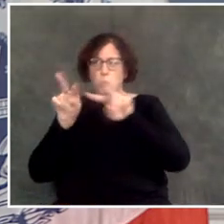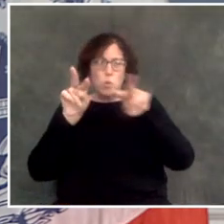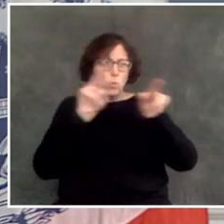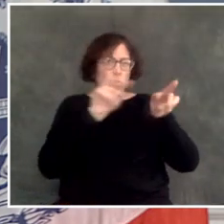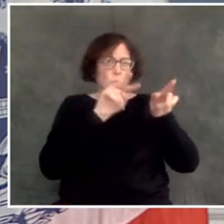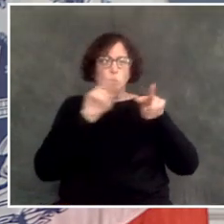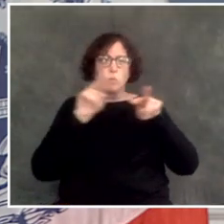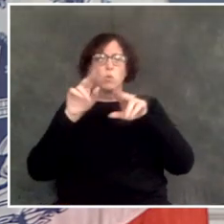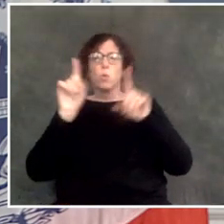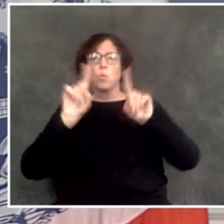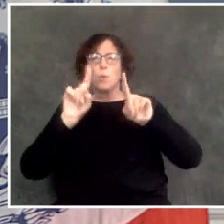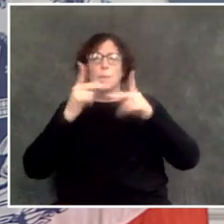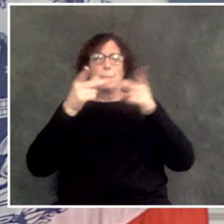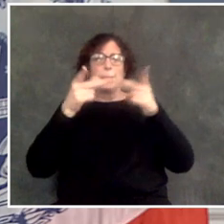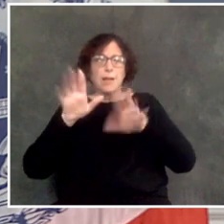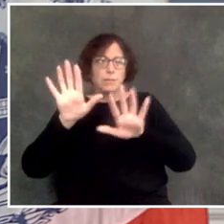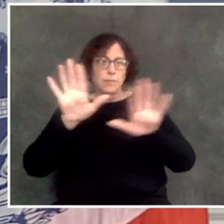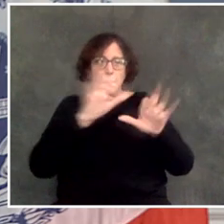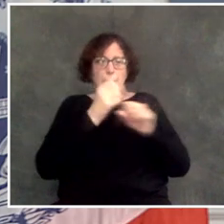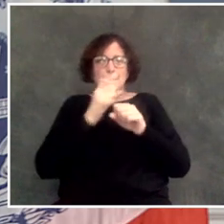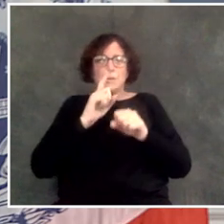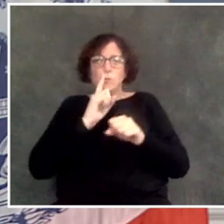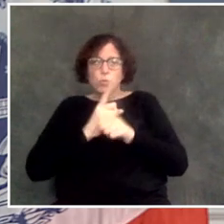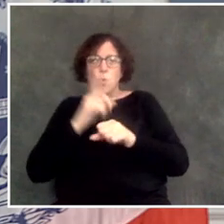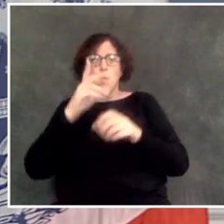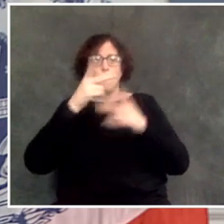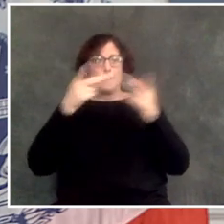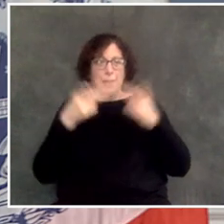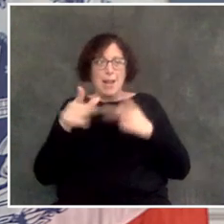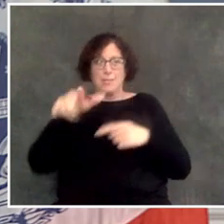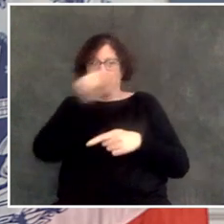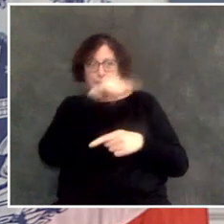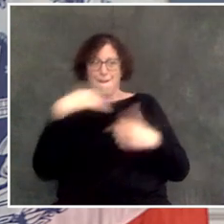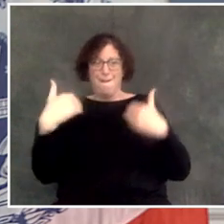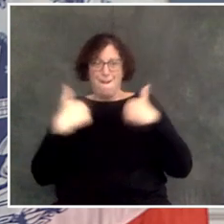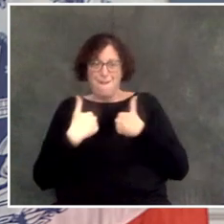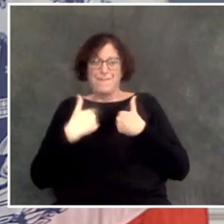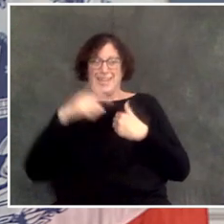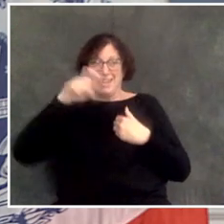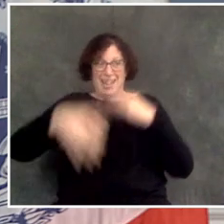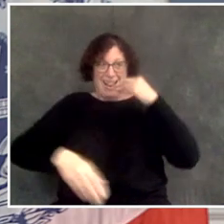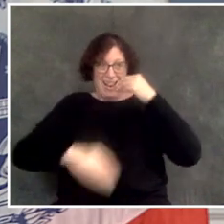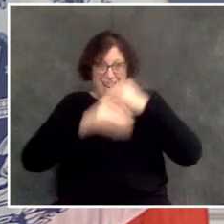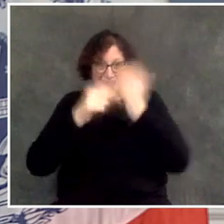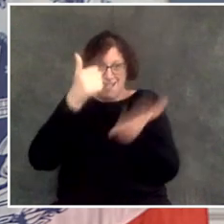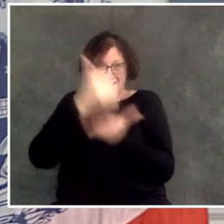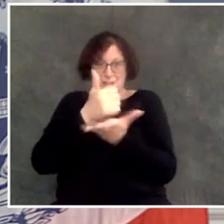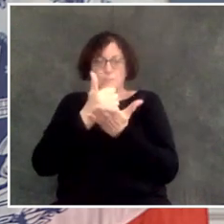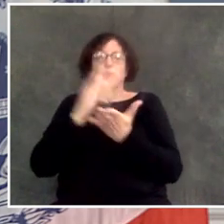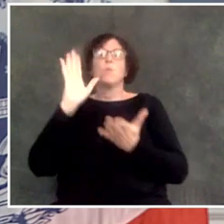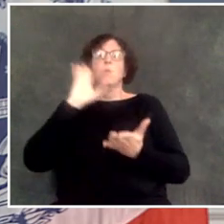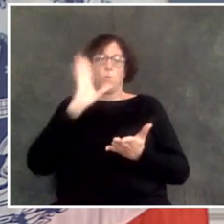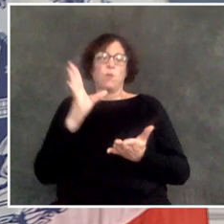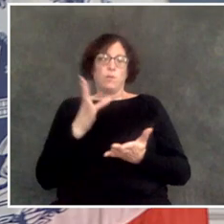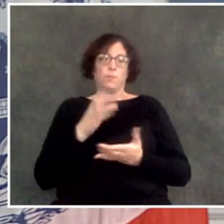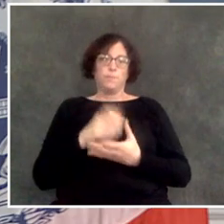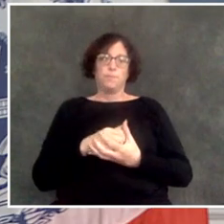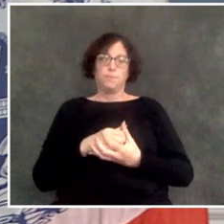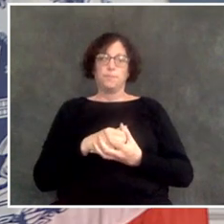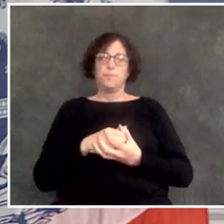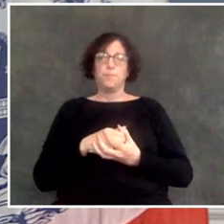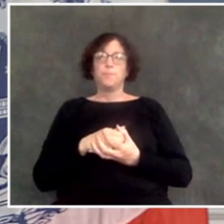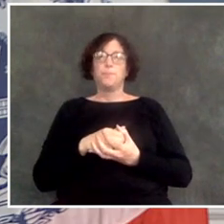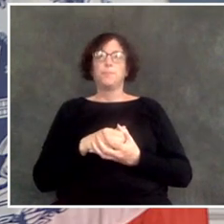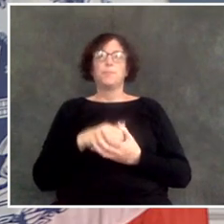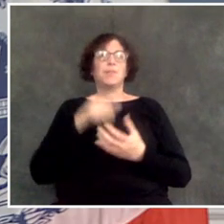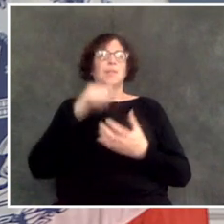Hotels can be converted very rapidly because it's a kind of a battlefield conversion. There's not a lot of additional work done to turn a